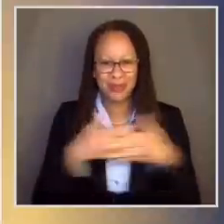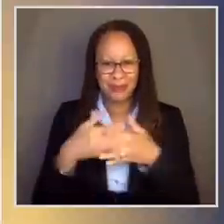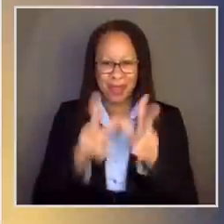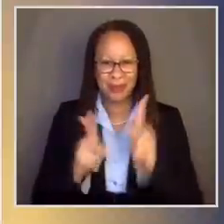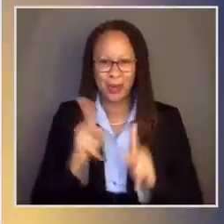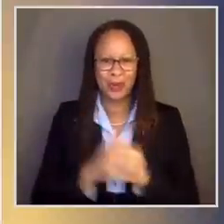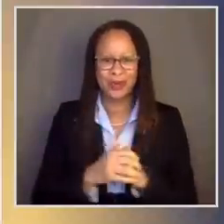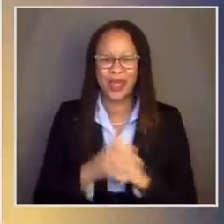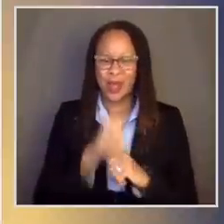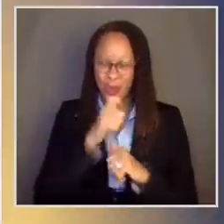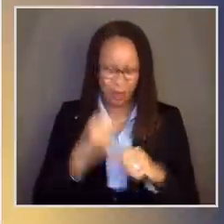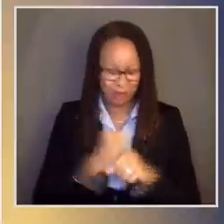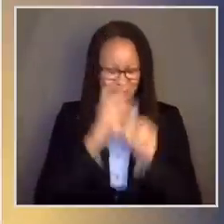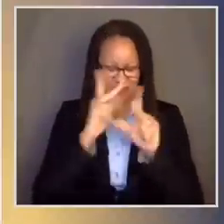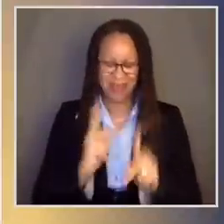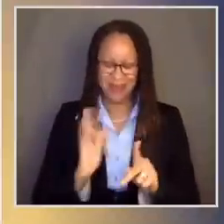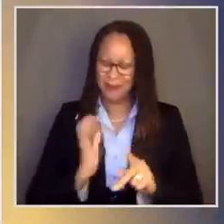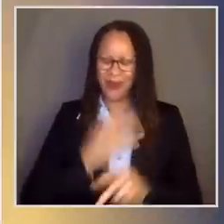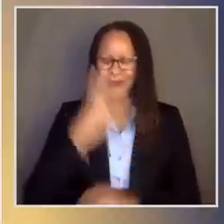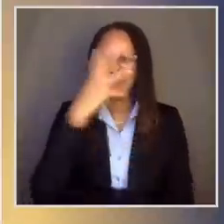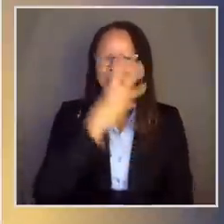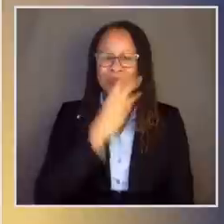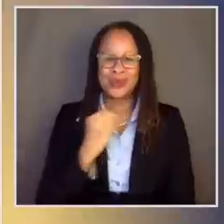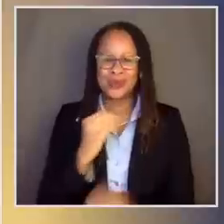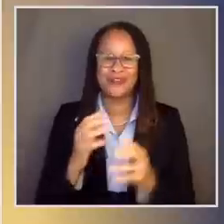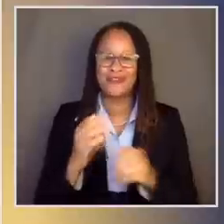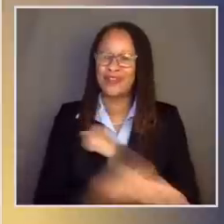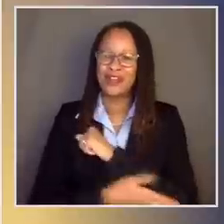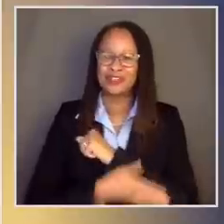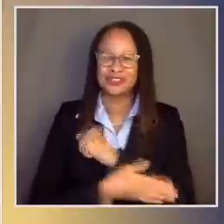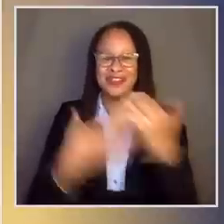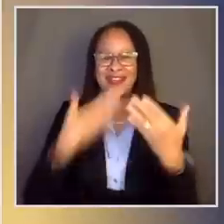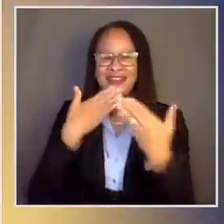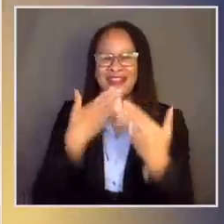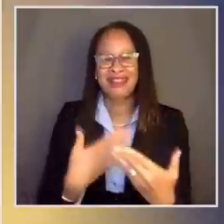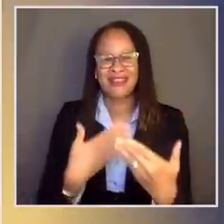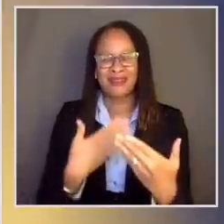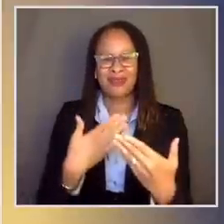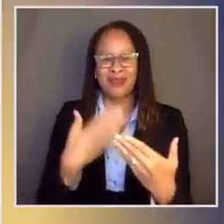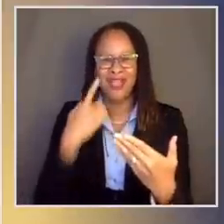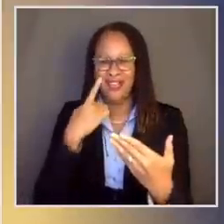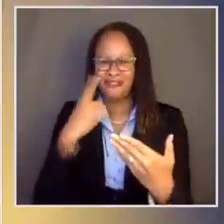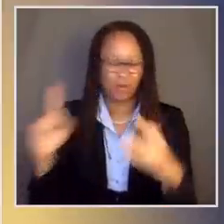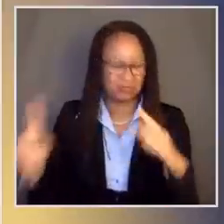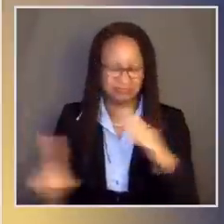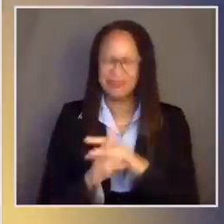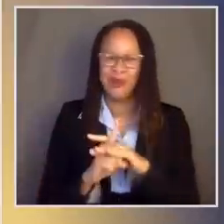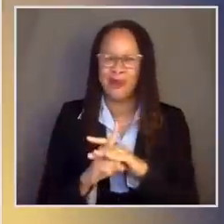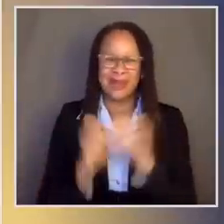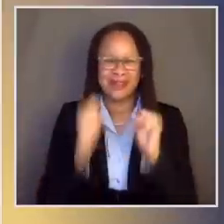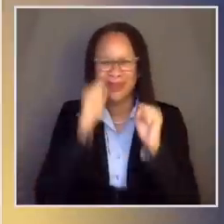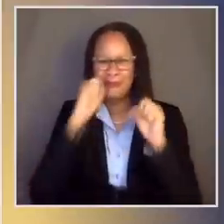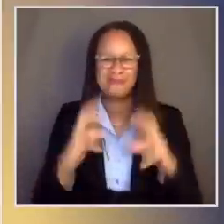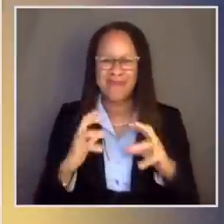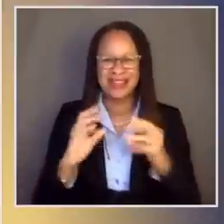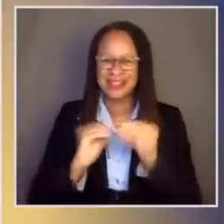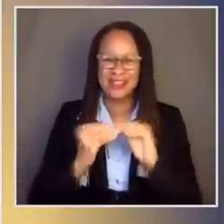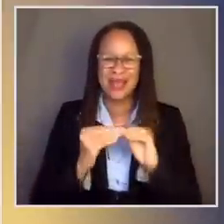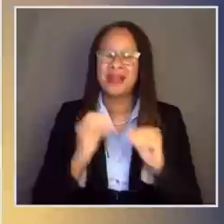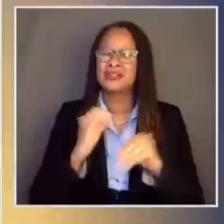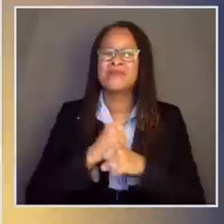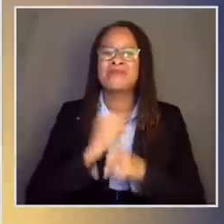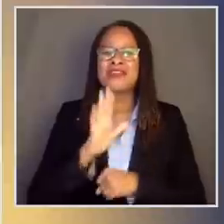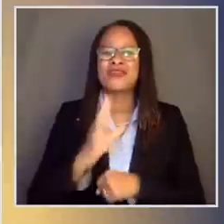our beautiful country, thank you for turning out in record numbers to make your voices